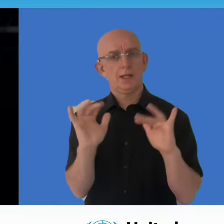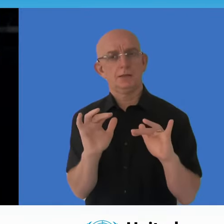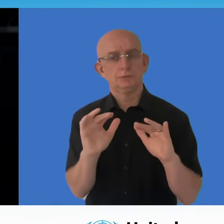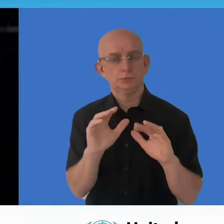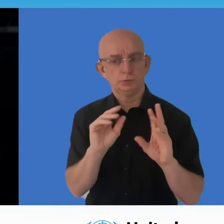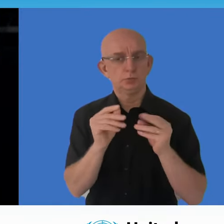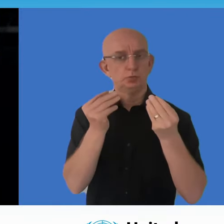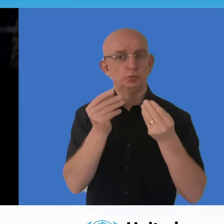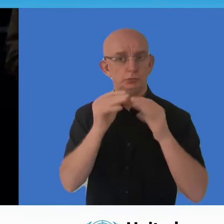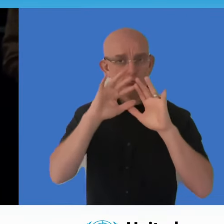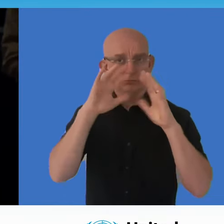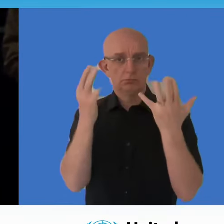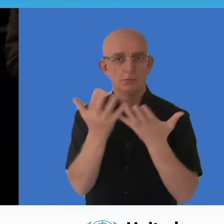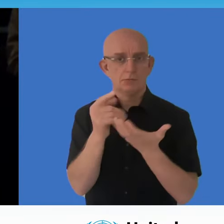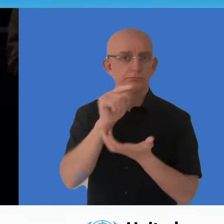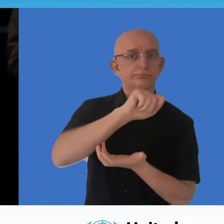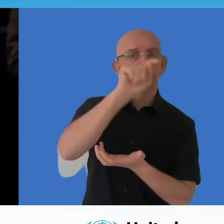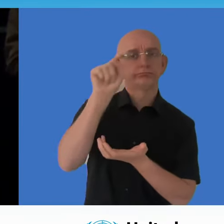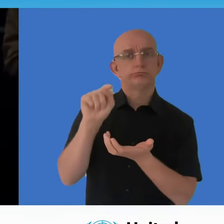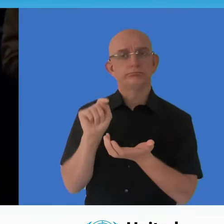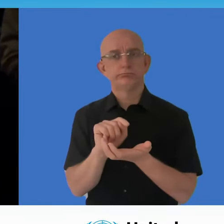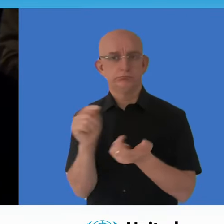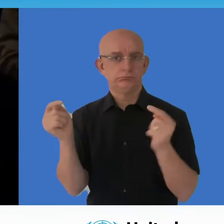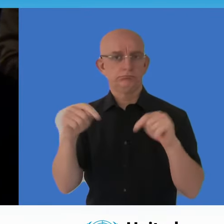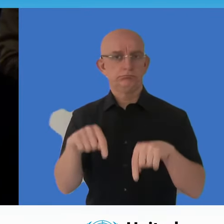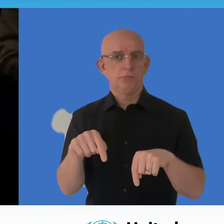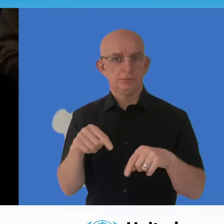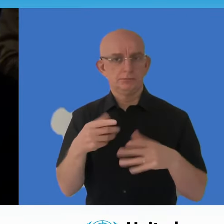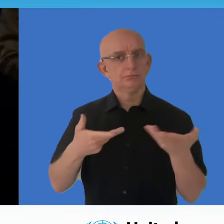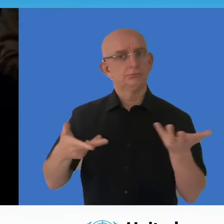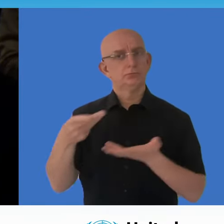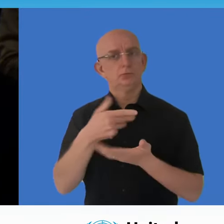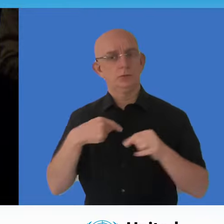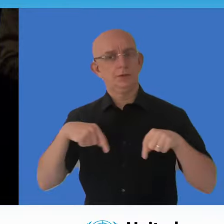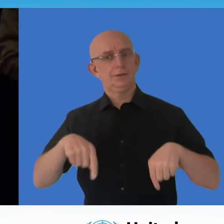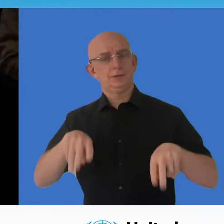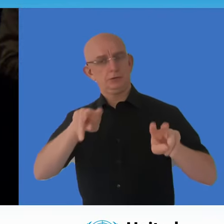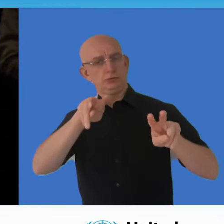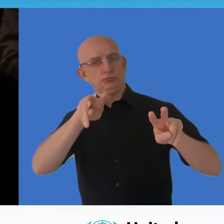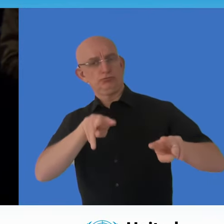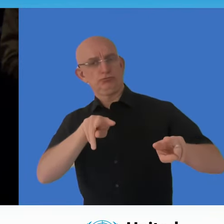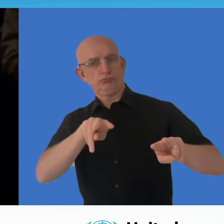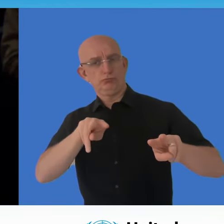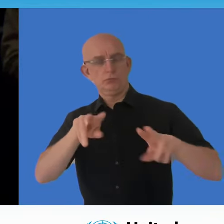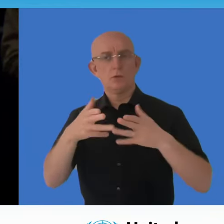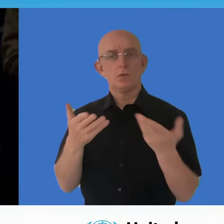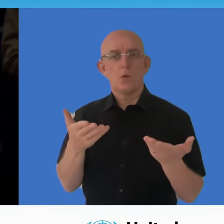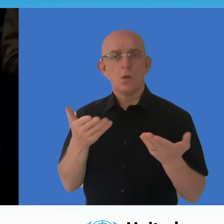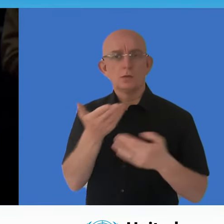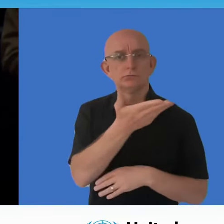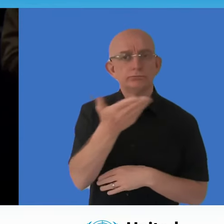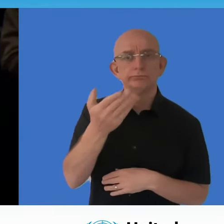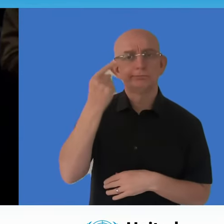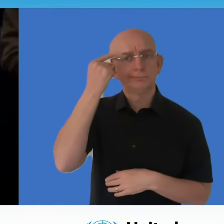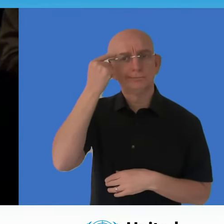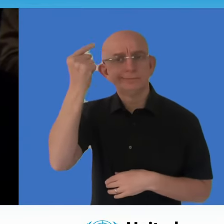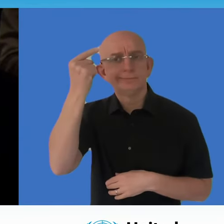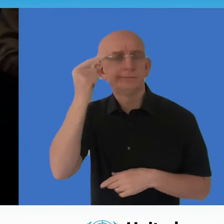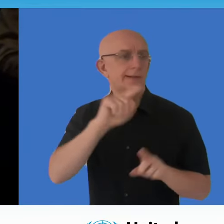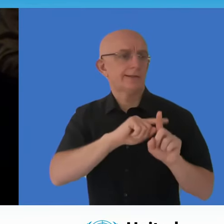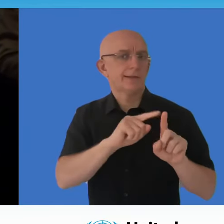Today we are here to listen to your innovative ideas on how we can reinforce the